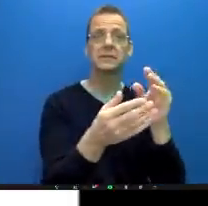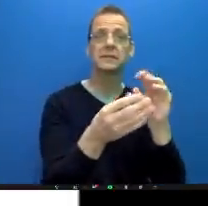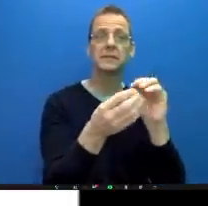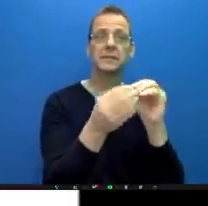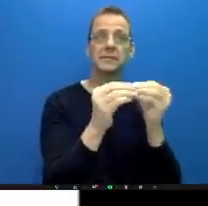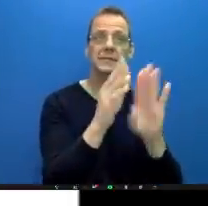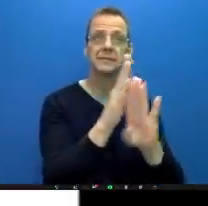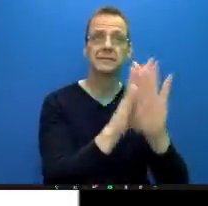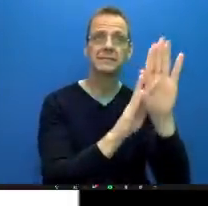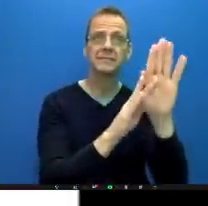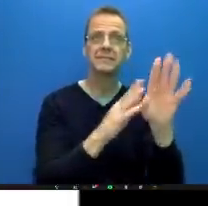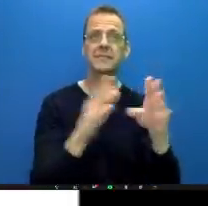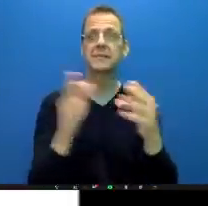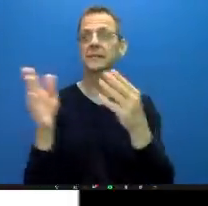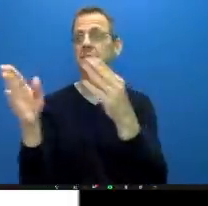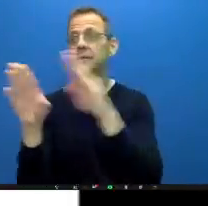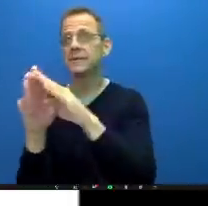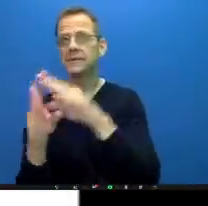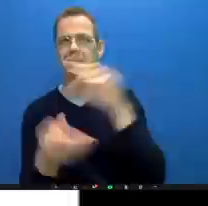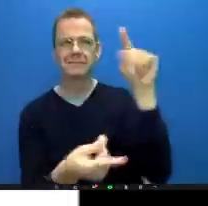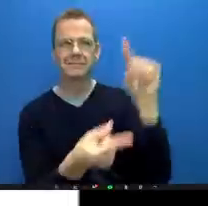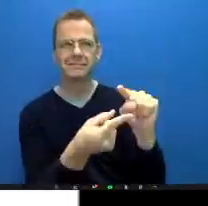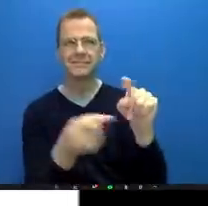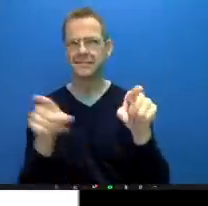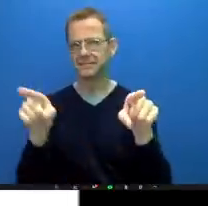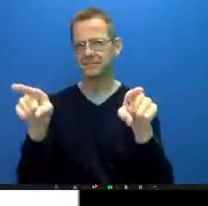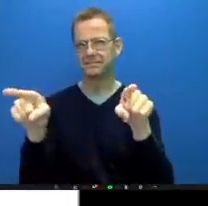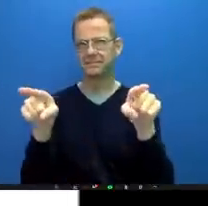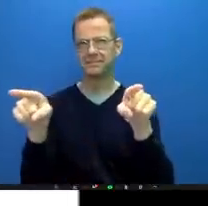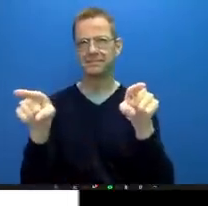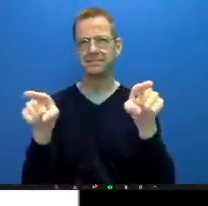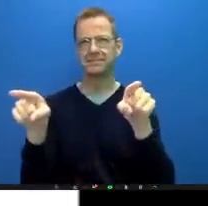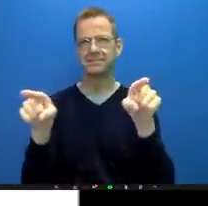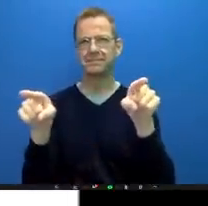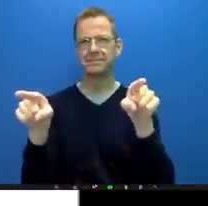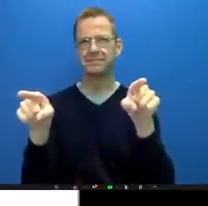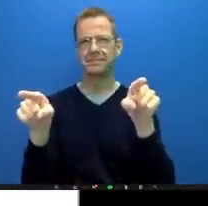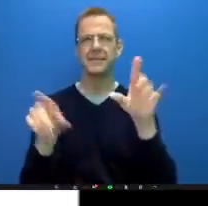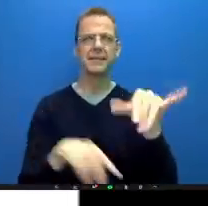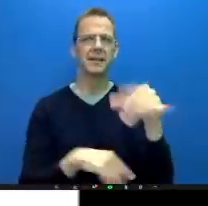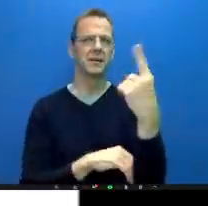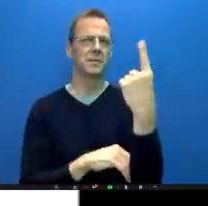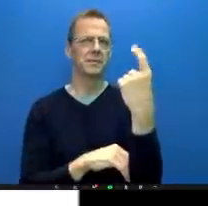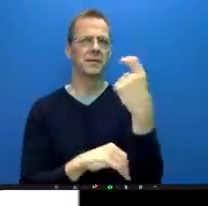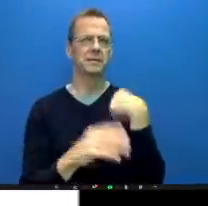Okay, thank you. That's okay. I can show also one more slide.